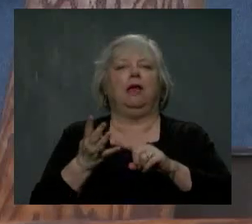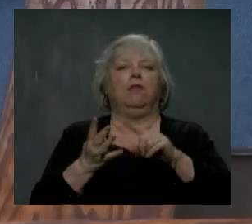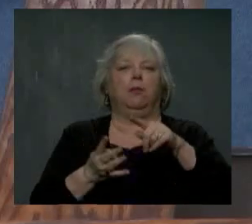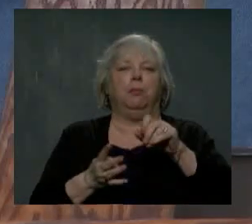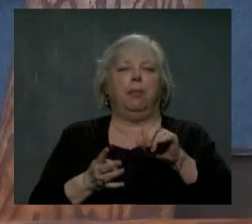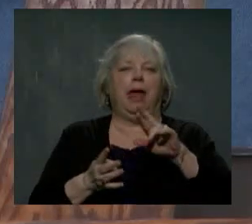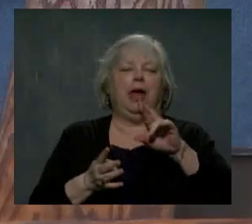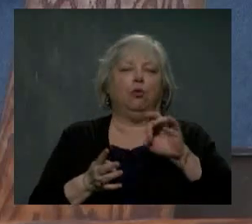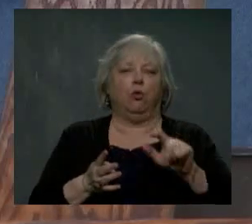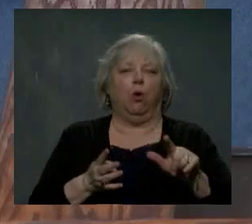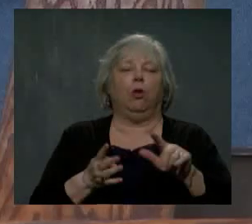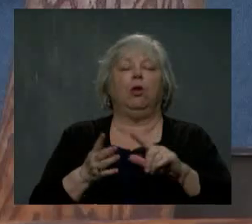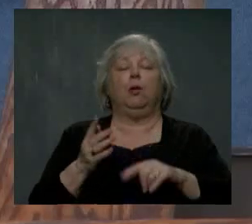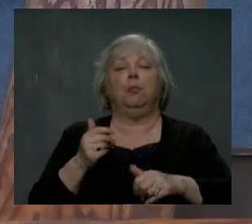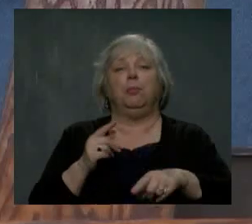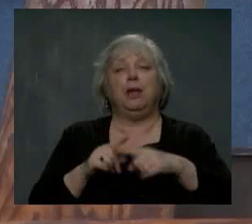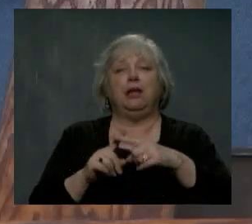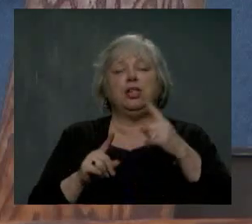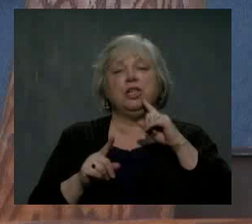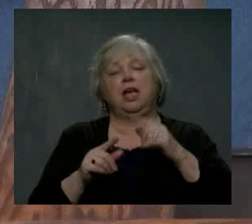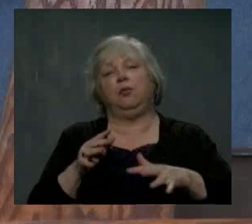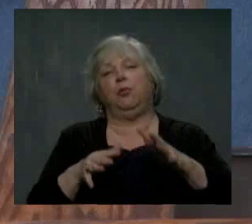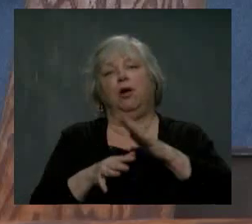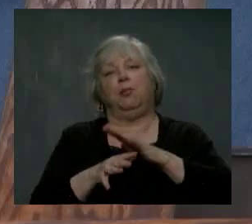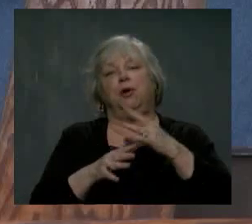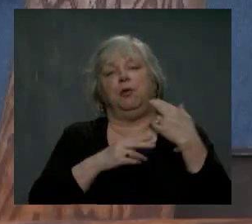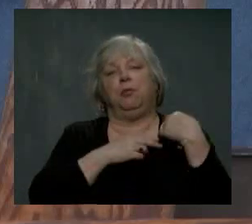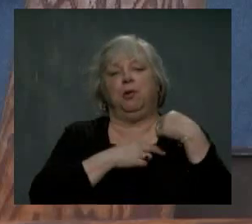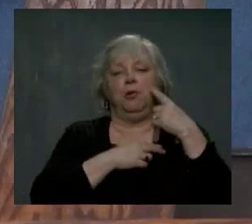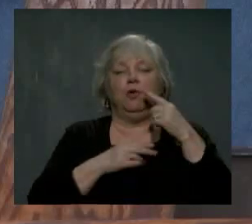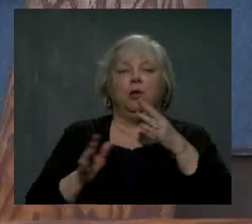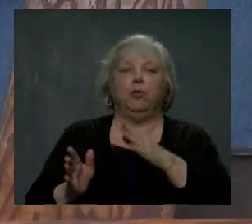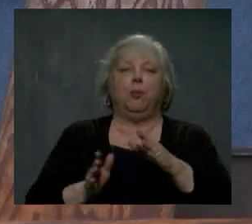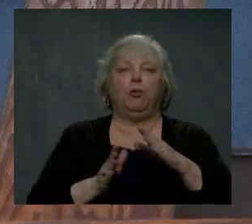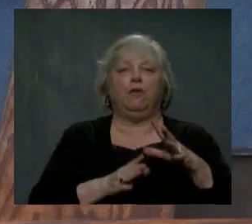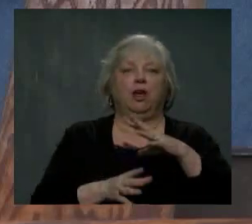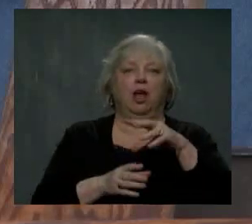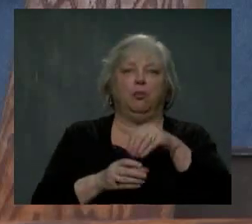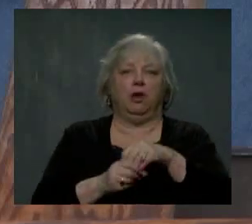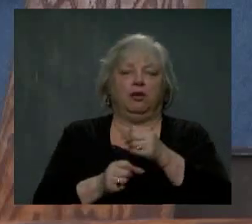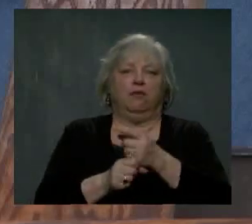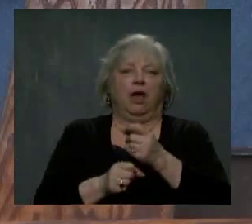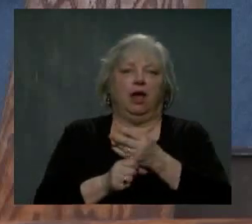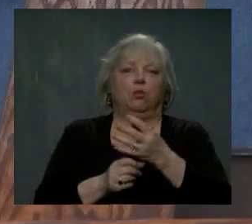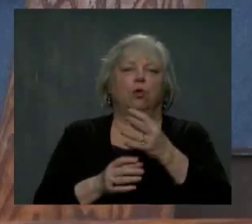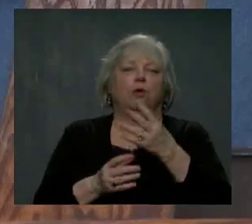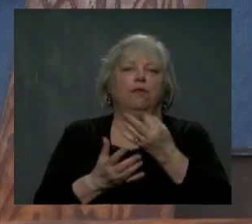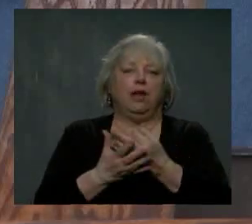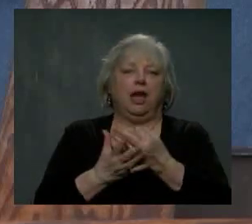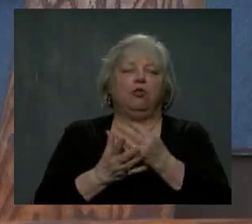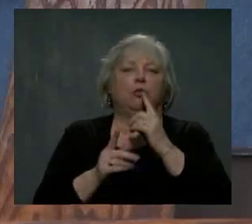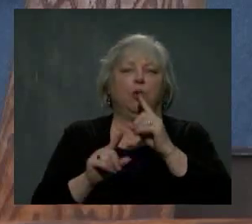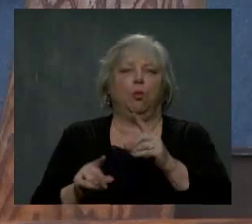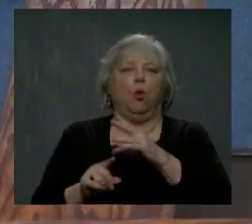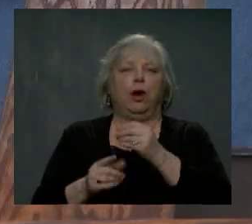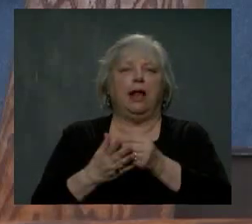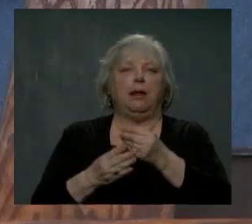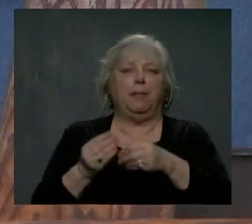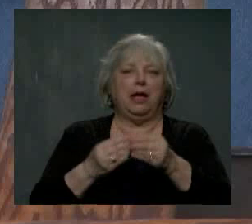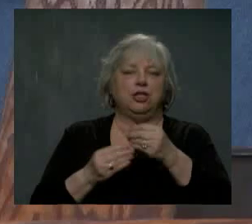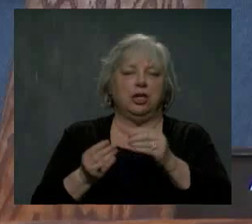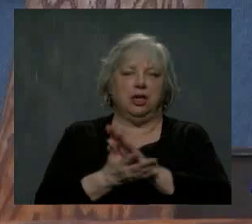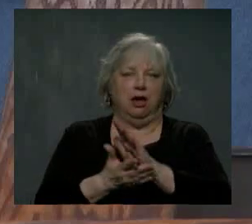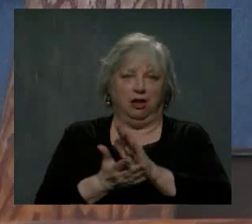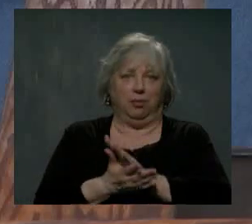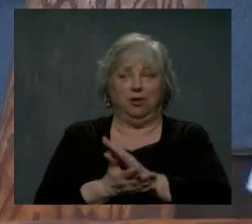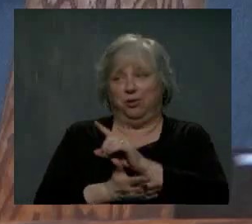she has primary responsibility for preparation of the Comprehensive Annual Financial Report and the budget document. You obviously know